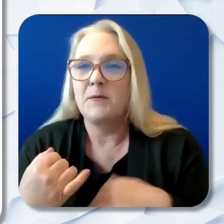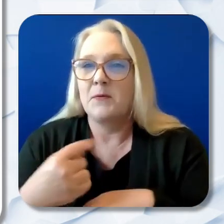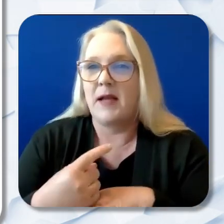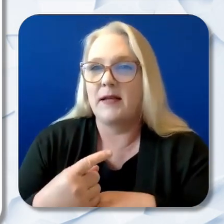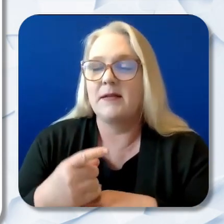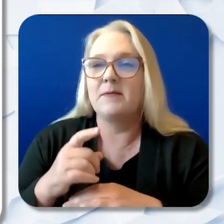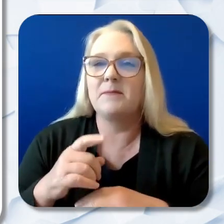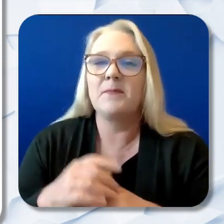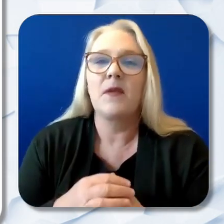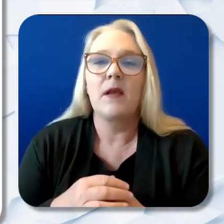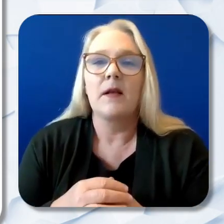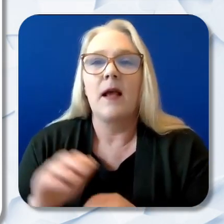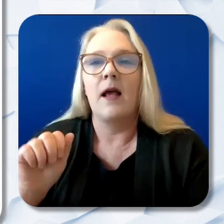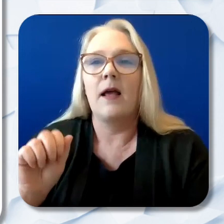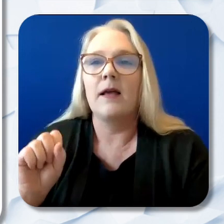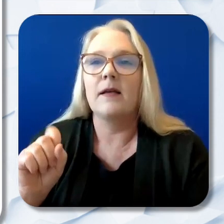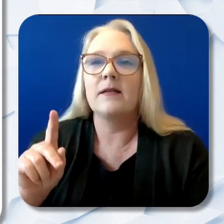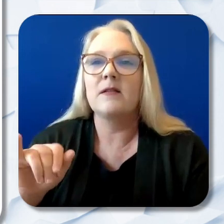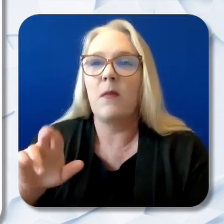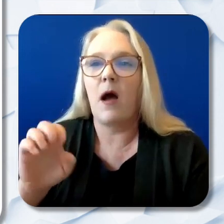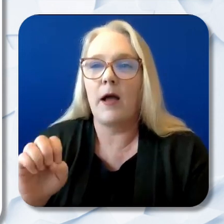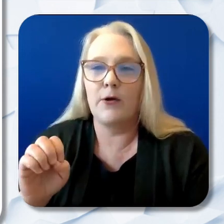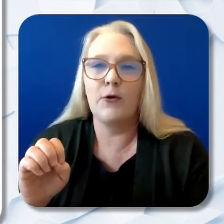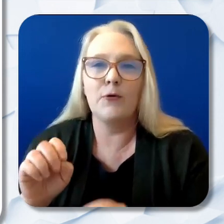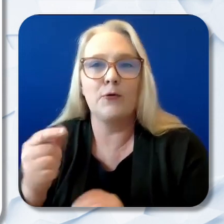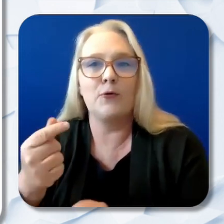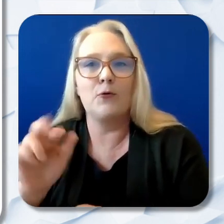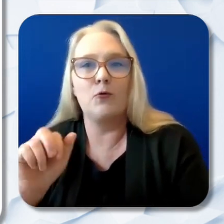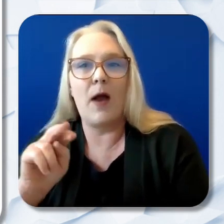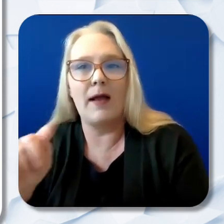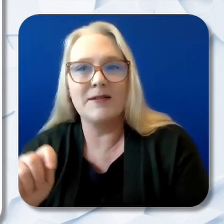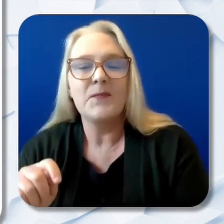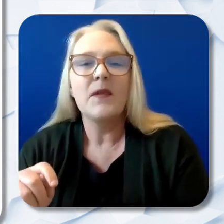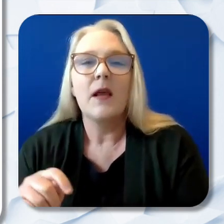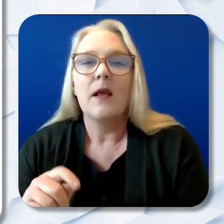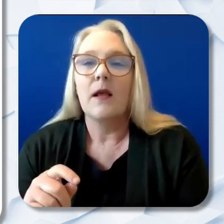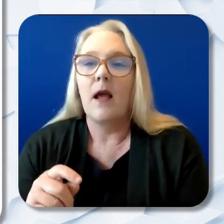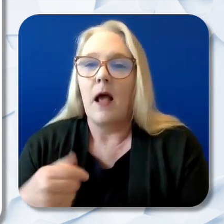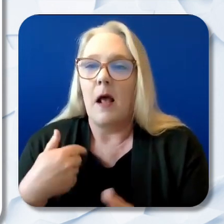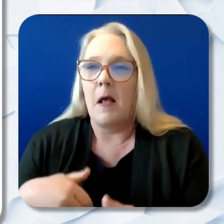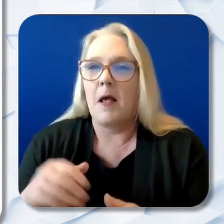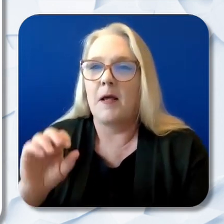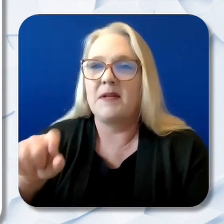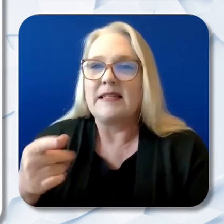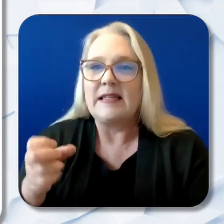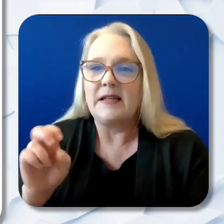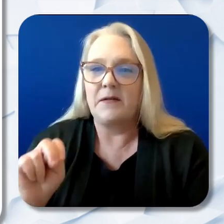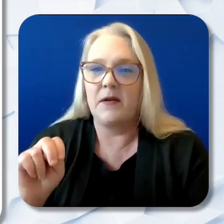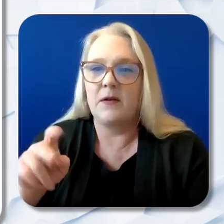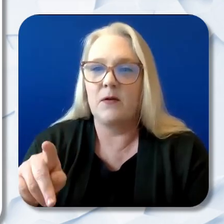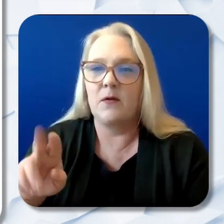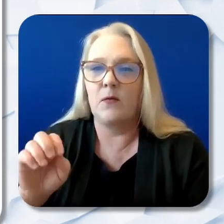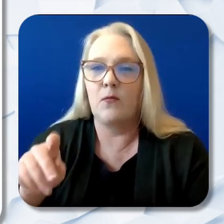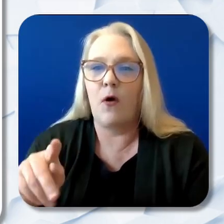the Aspire Grant and class implementation. As Jade mentioned, I'm Steve Profiter. I'm the Division Director here at the